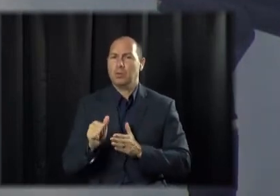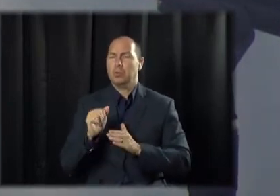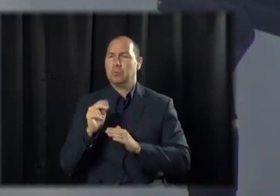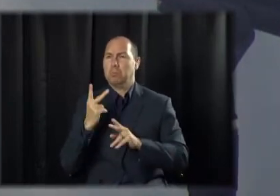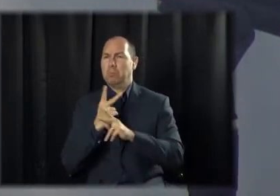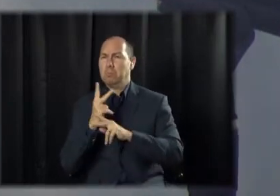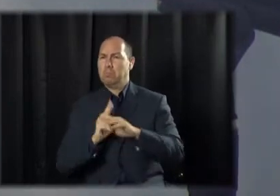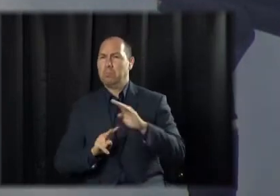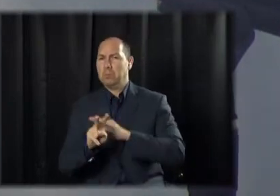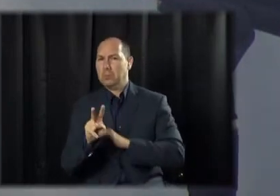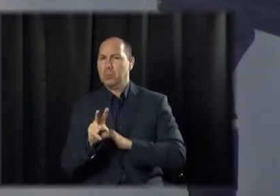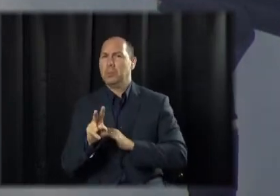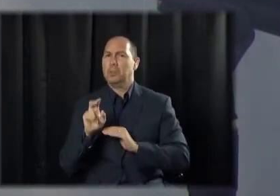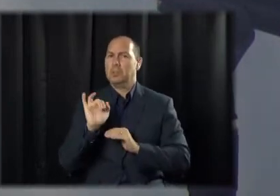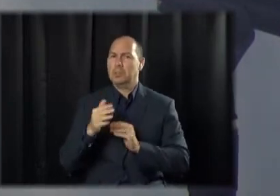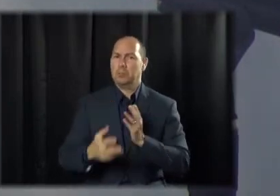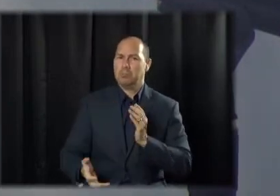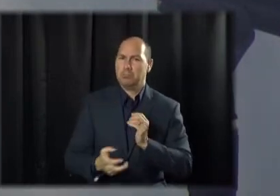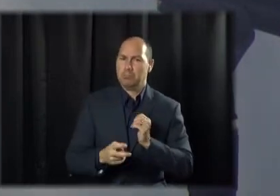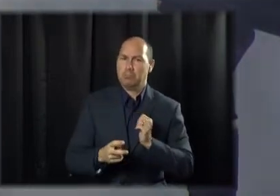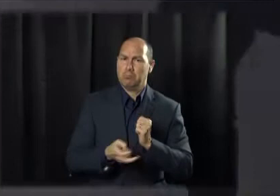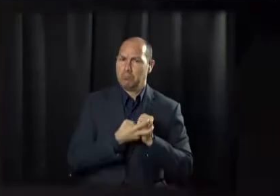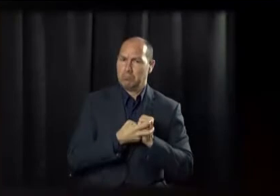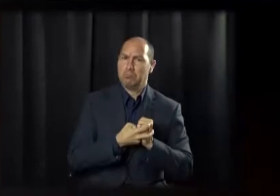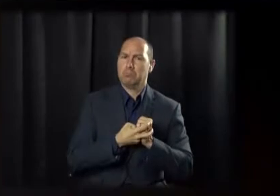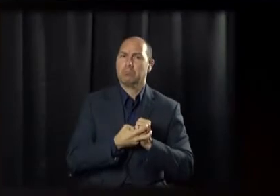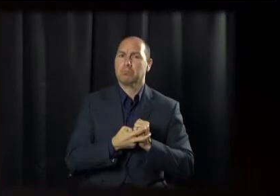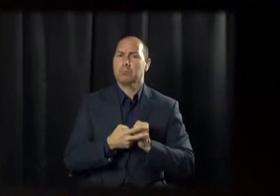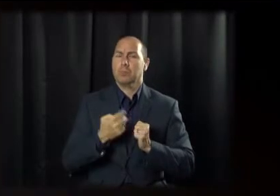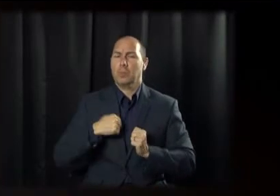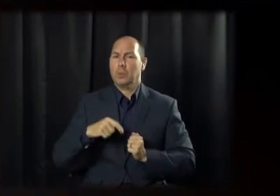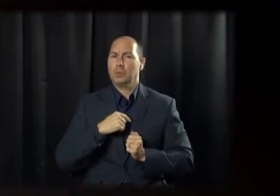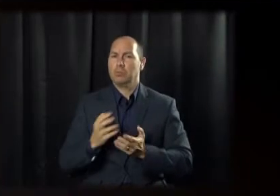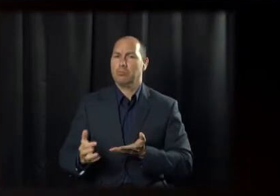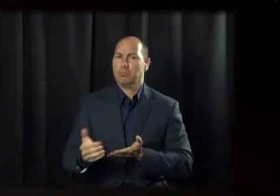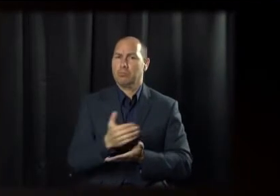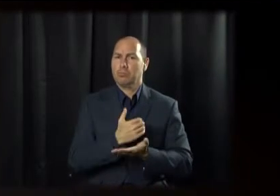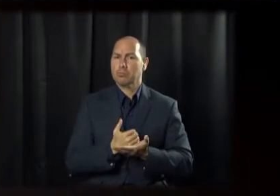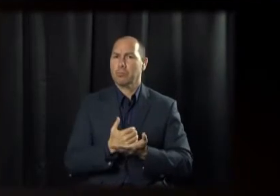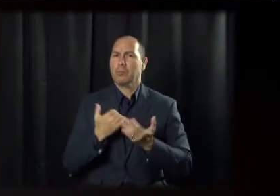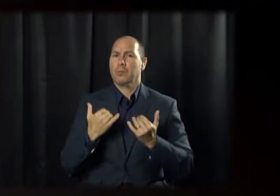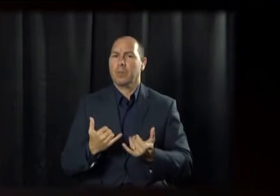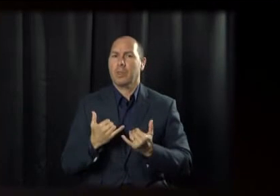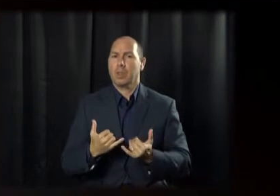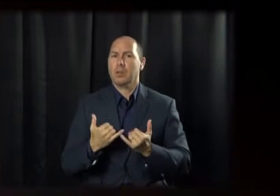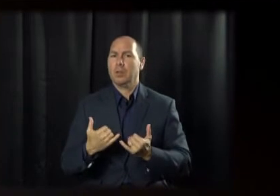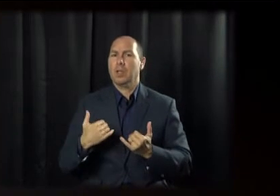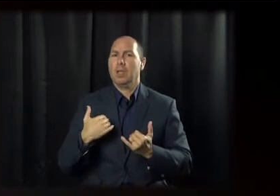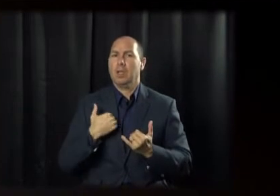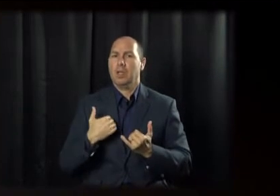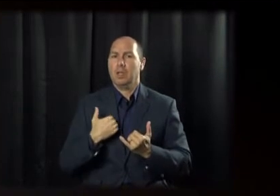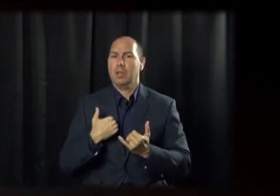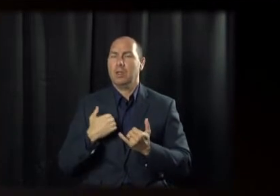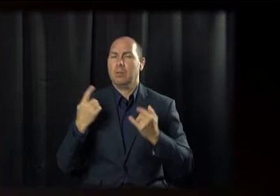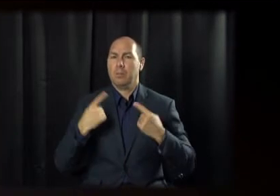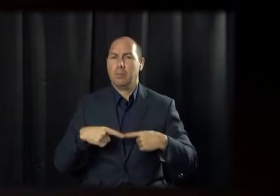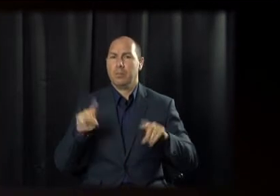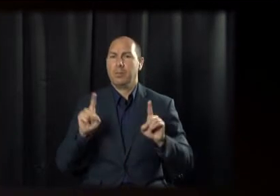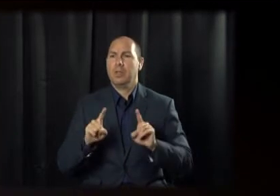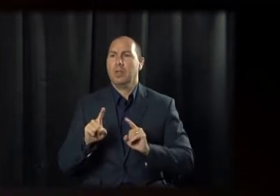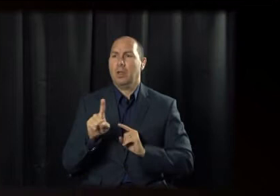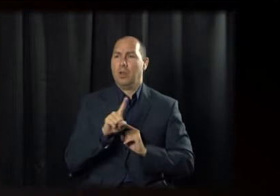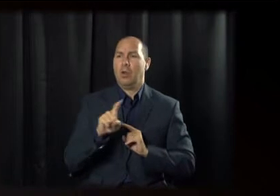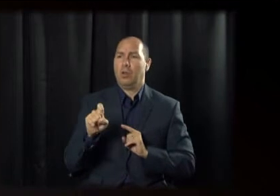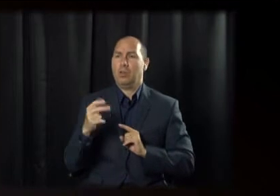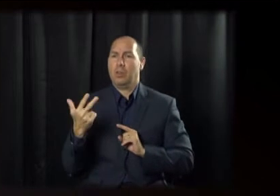acting proactively to enhance revenues and reduce expenses, to date, Prasa has achieved a positive impact of $113 million